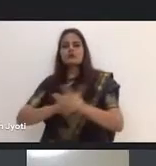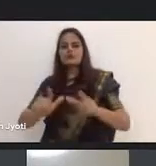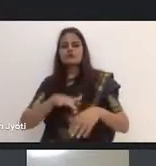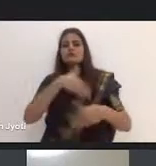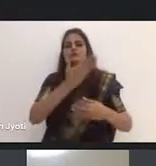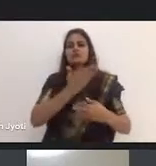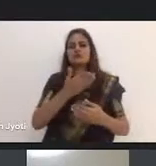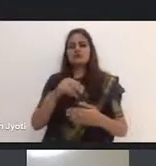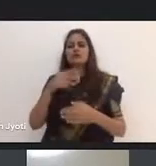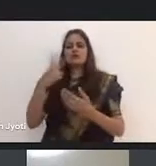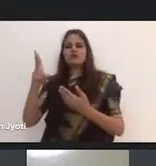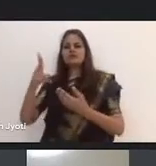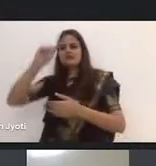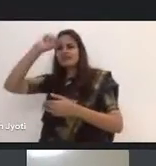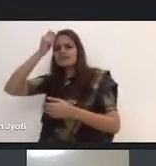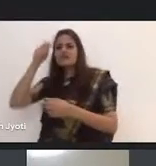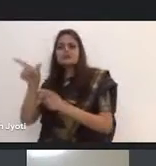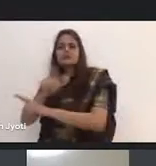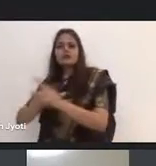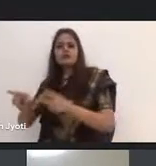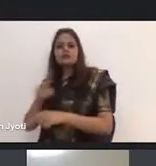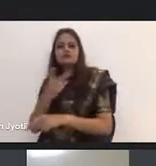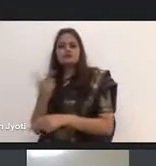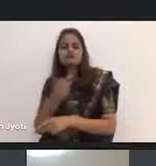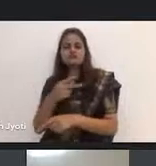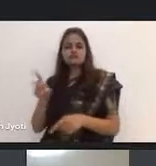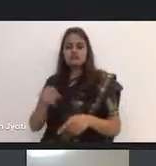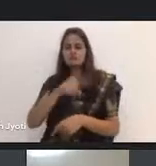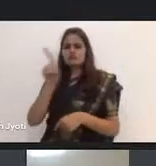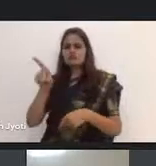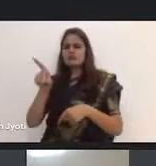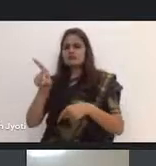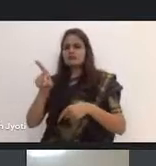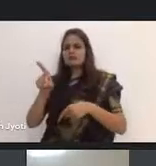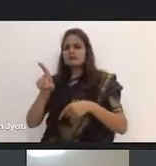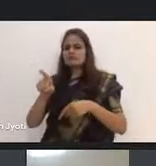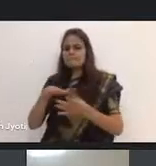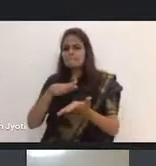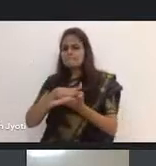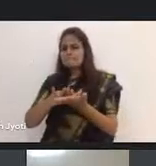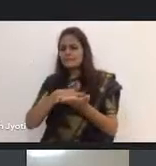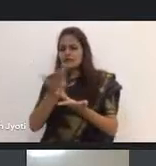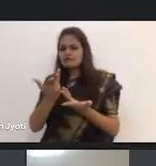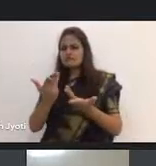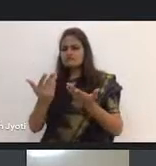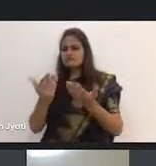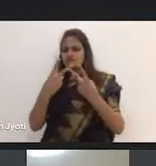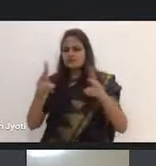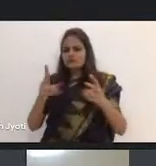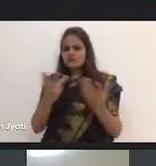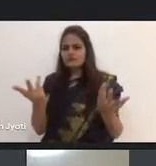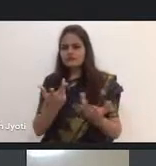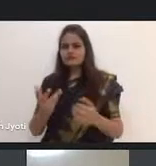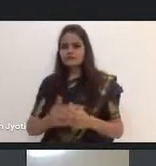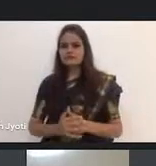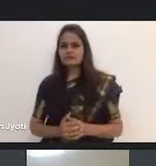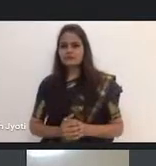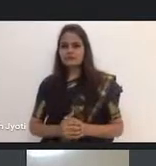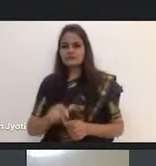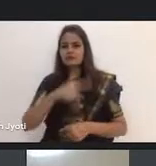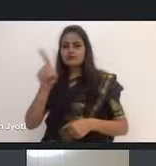and English, the basis is that, of course, there are forms that represent